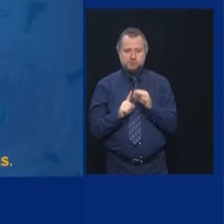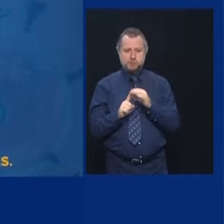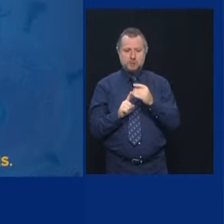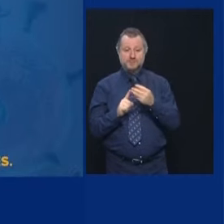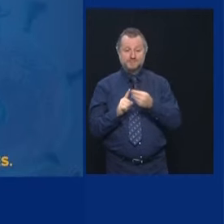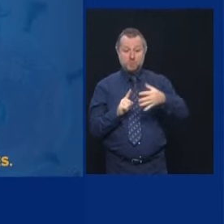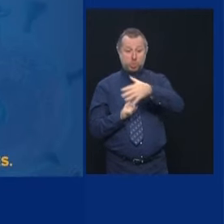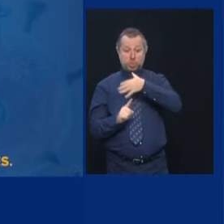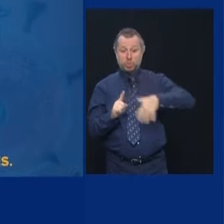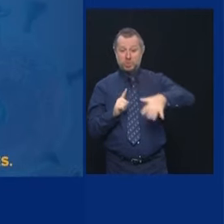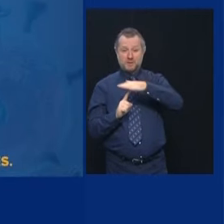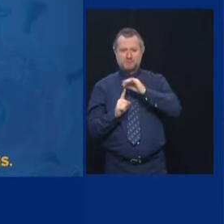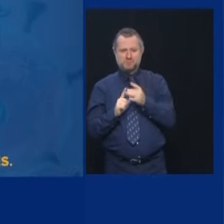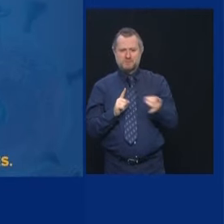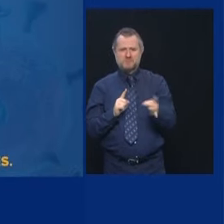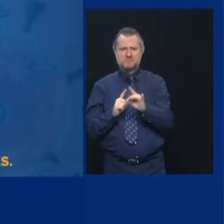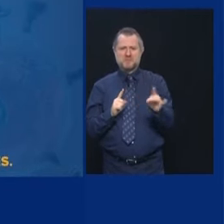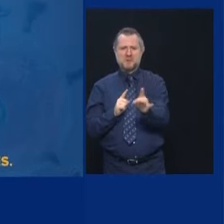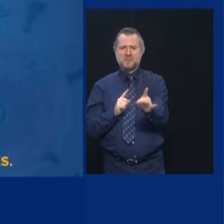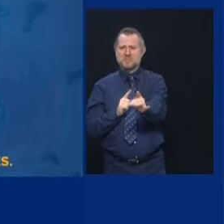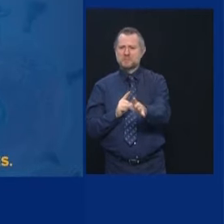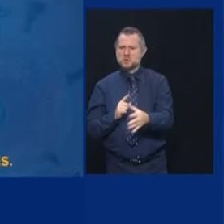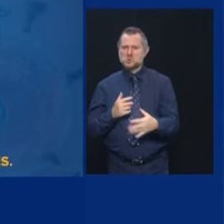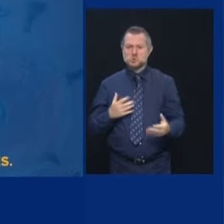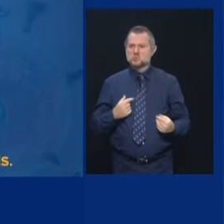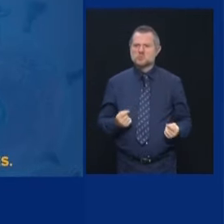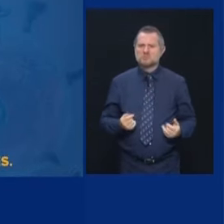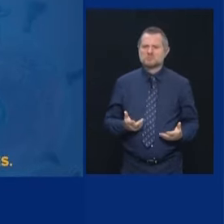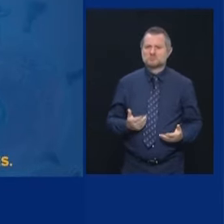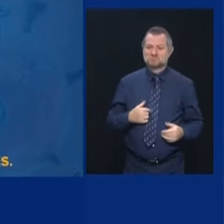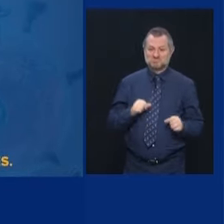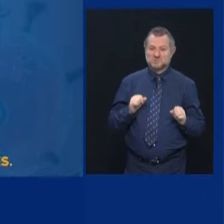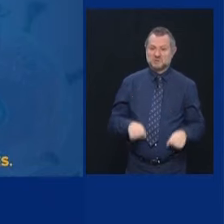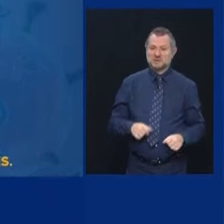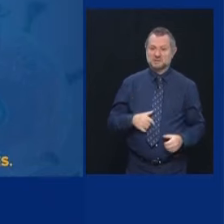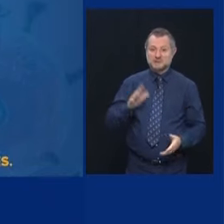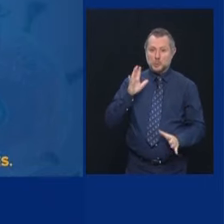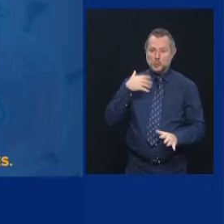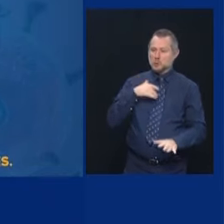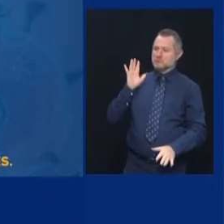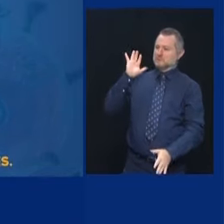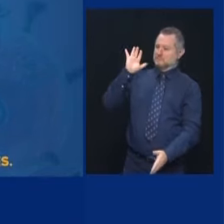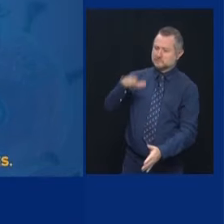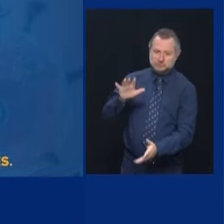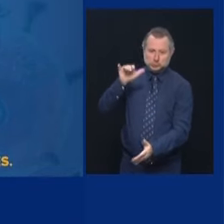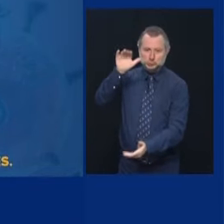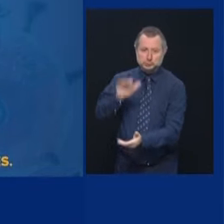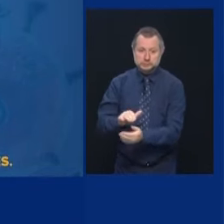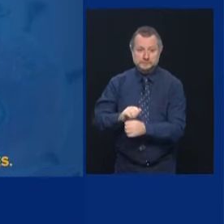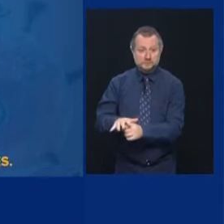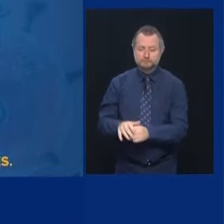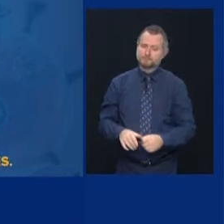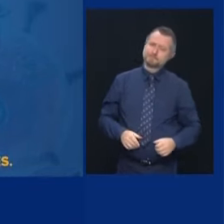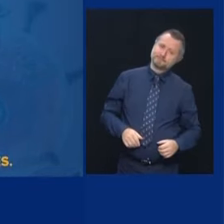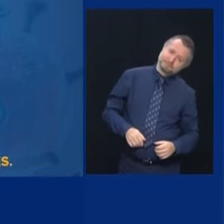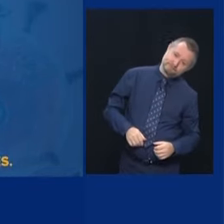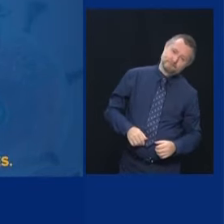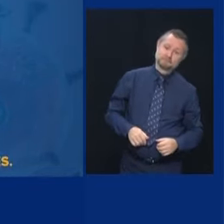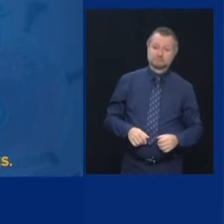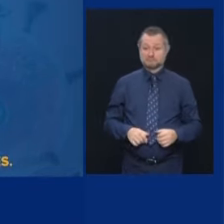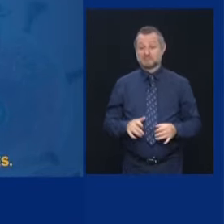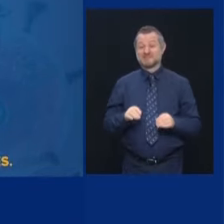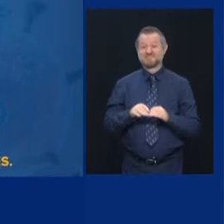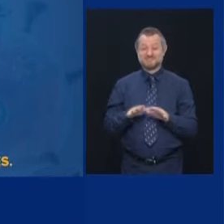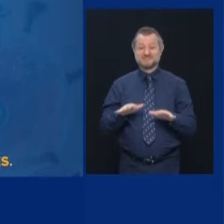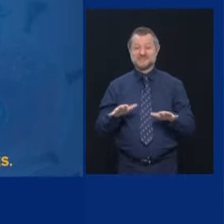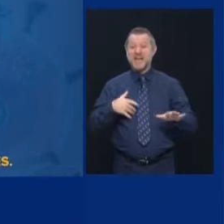And the question always becomes, can you stop it in the cluster? Can you tamp out the